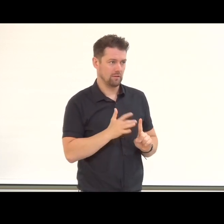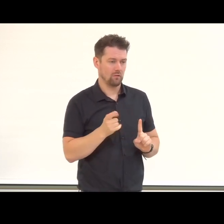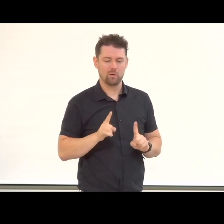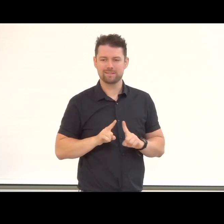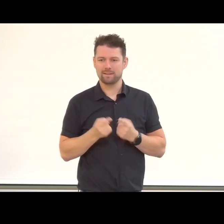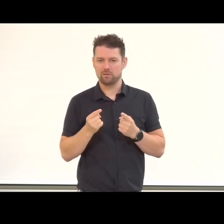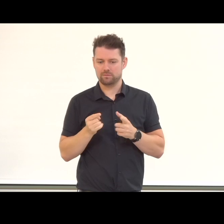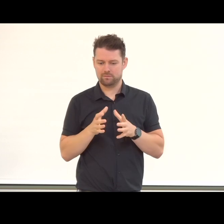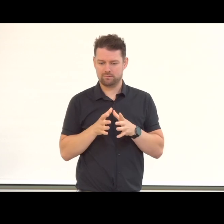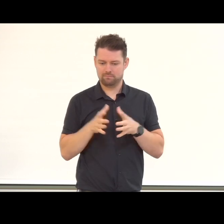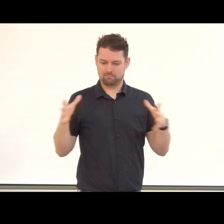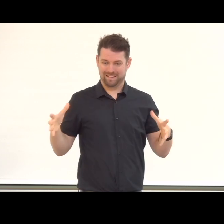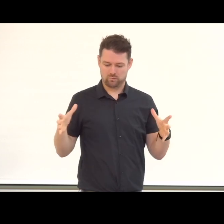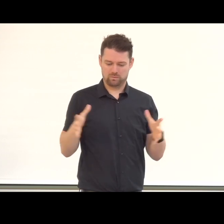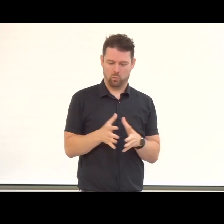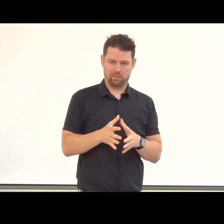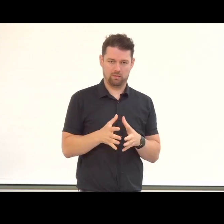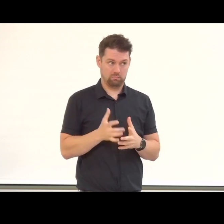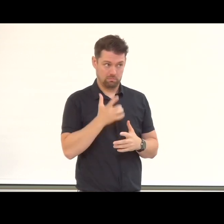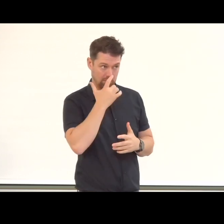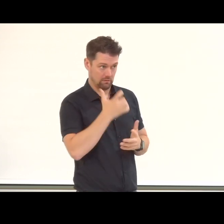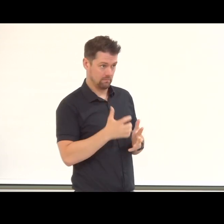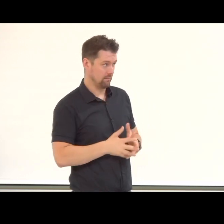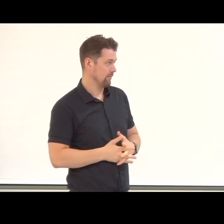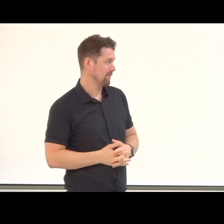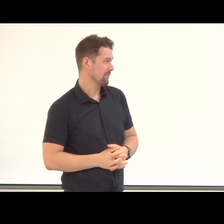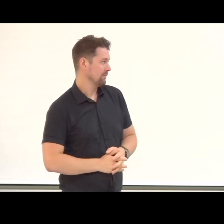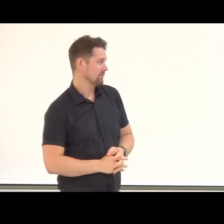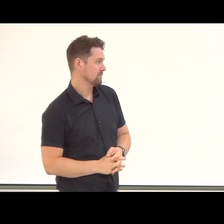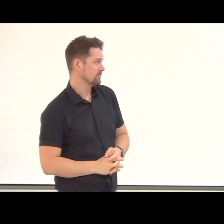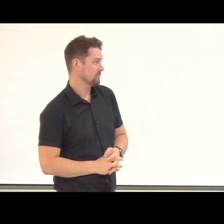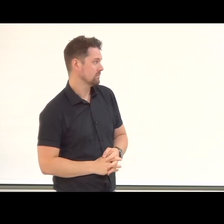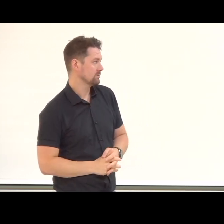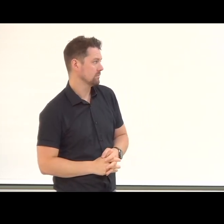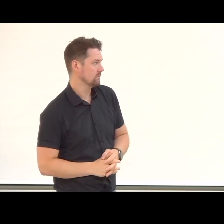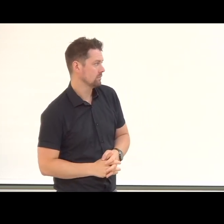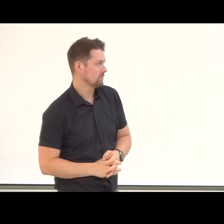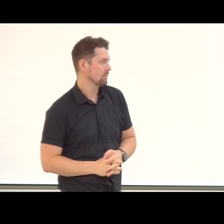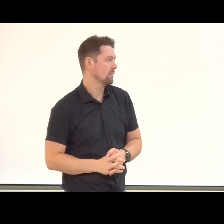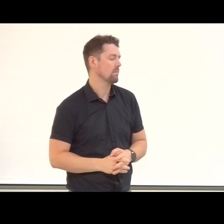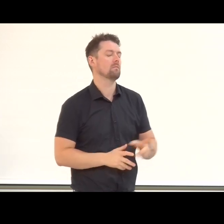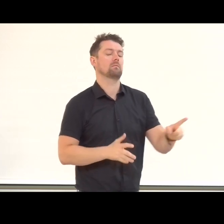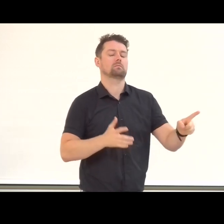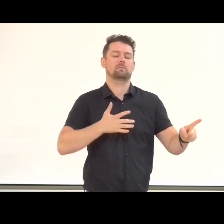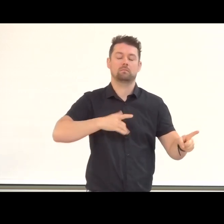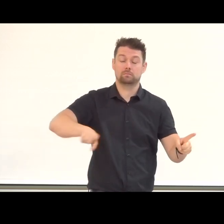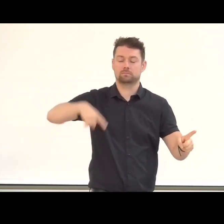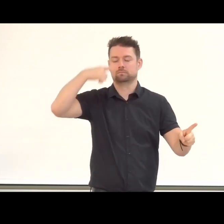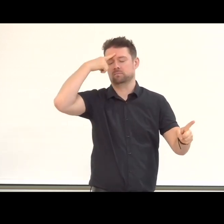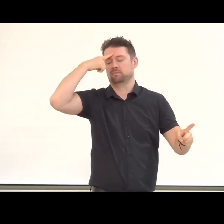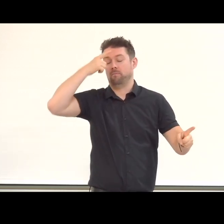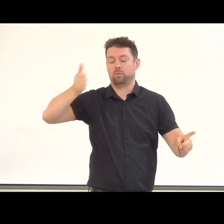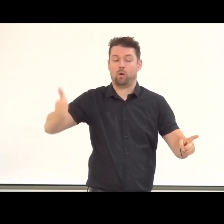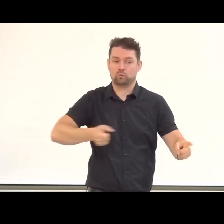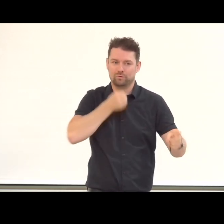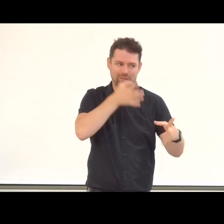scale of a mission? That would be very useful for us. So this is actually something I thought that I should talk about and didn't,